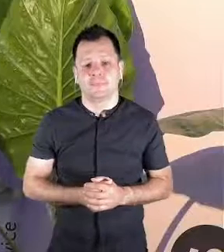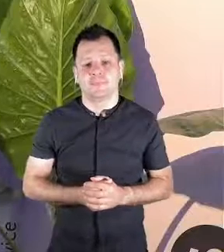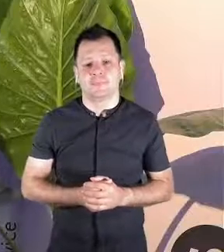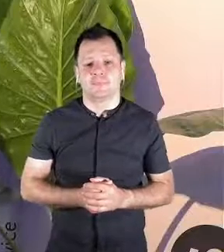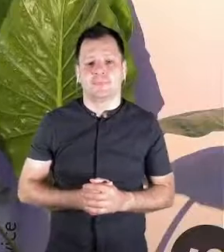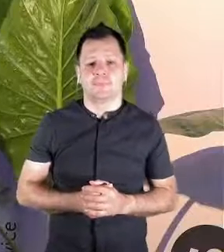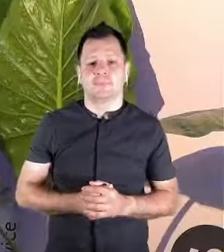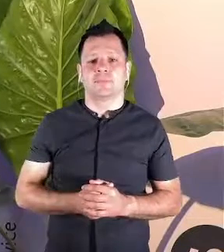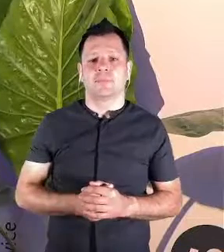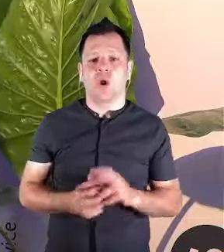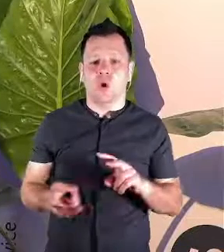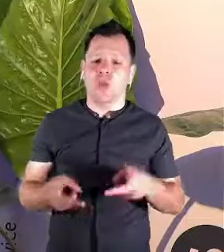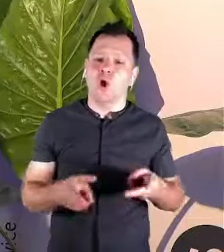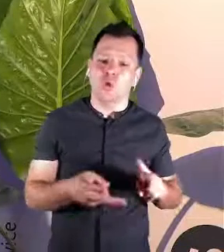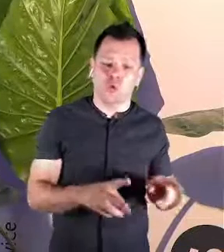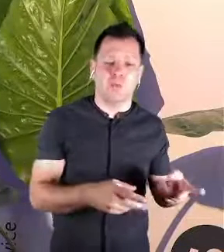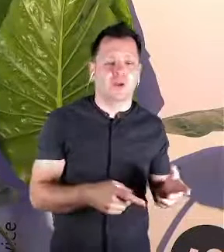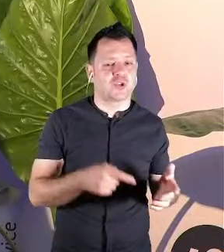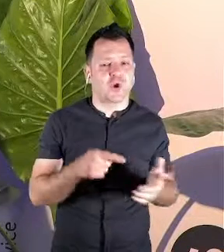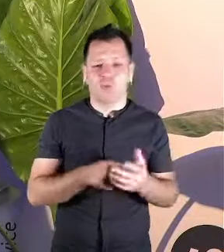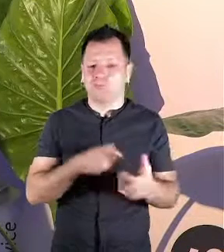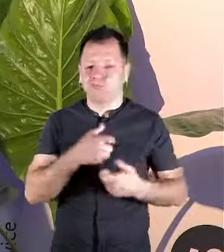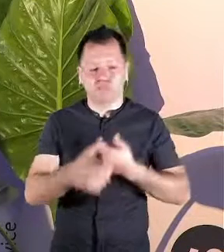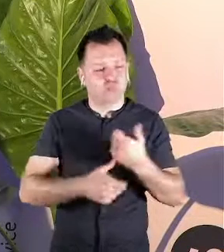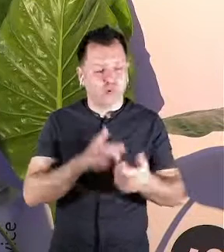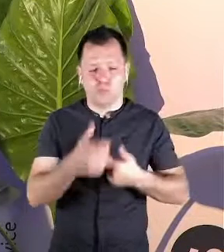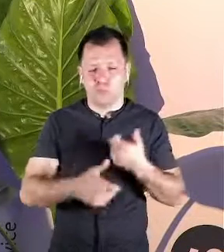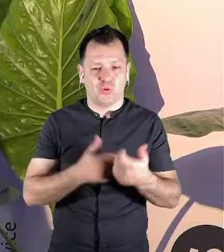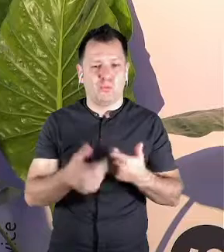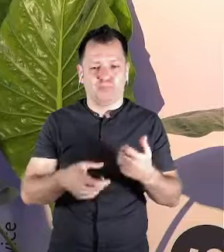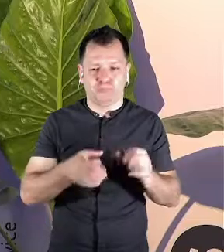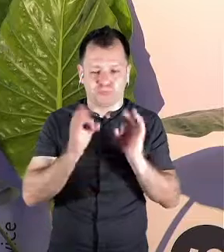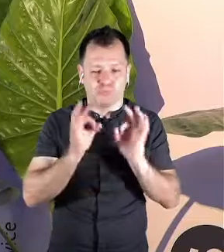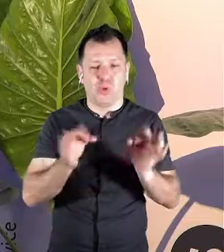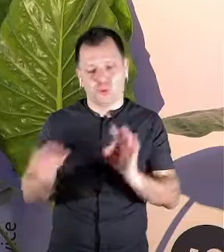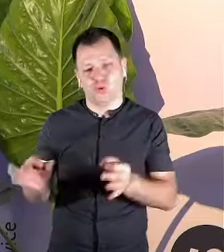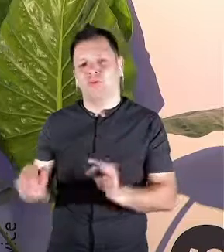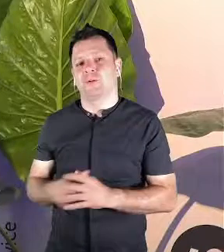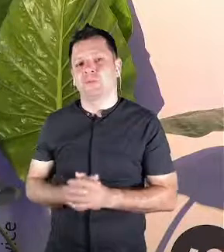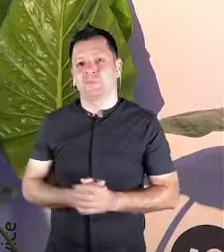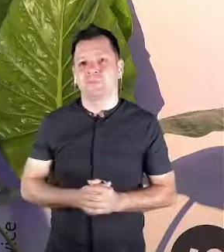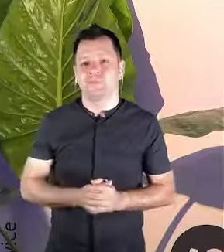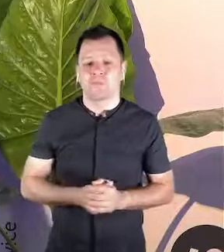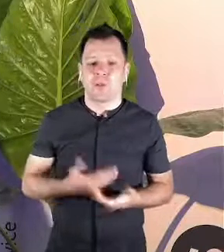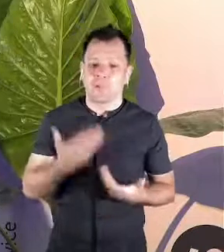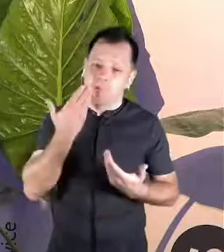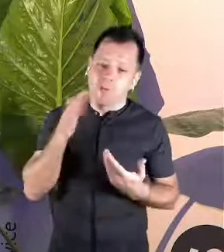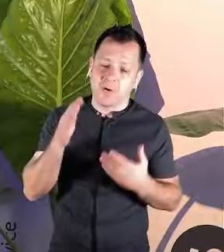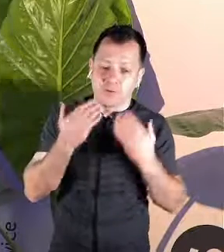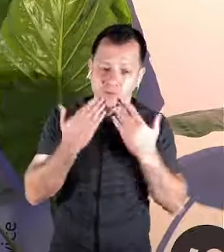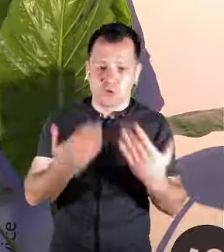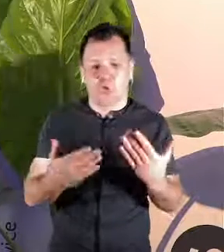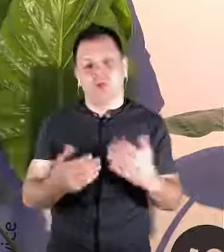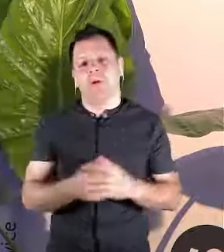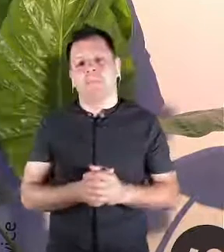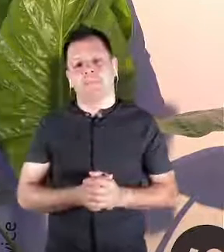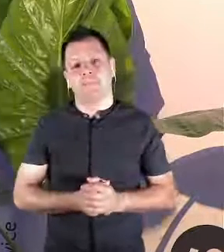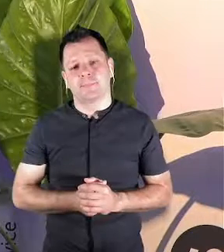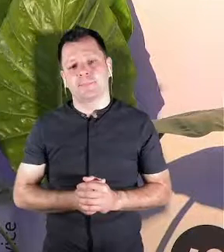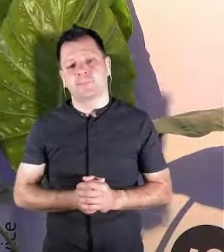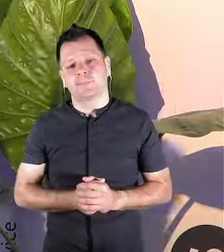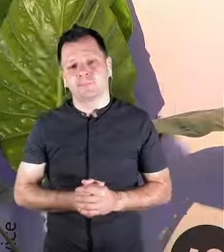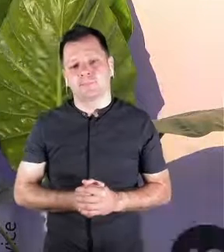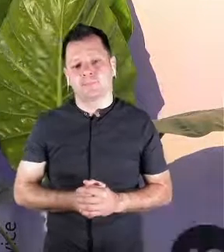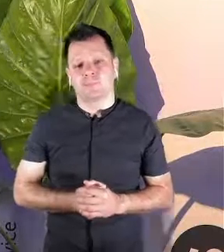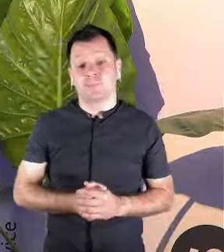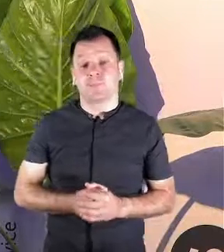Frederick, I wanted to thank you very much for being here with us and for sharing the thoughts behind the book. I'm so happy that I can carry this